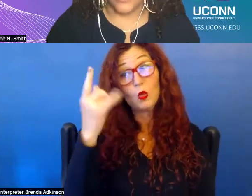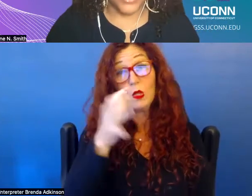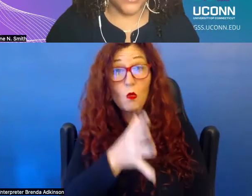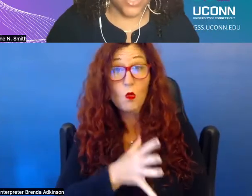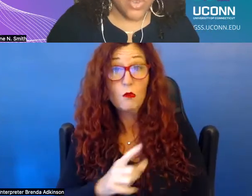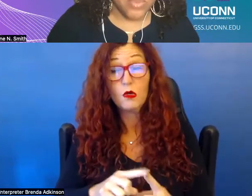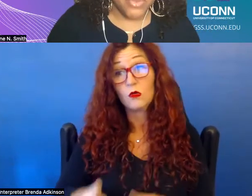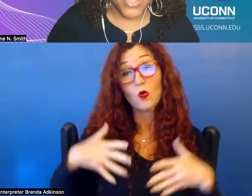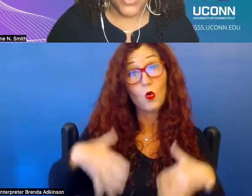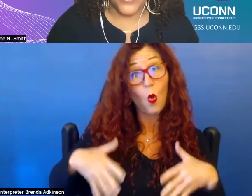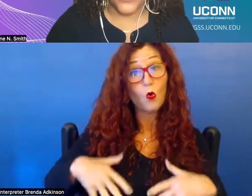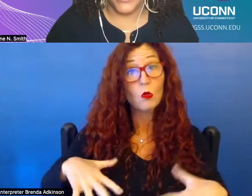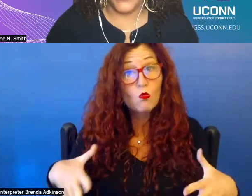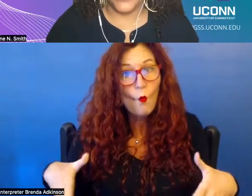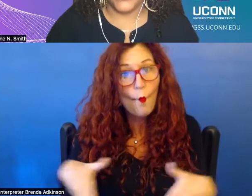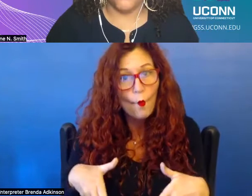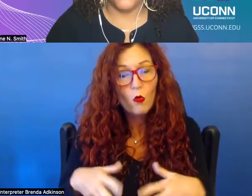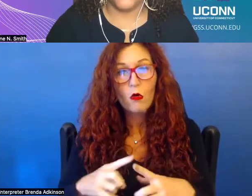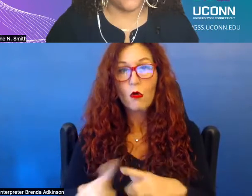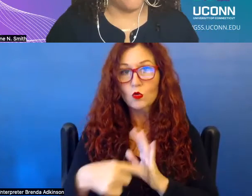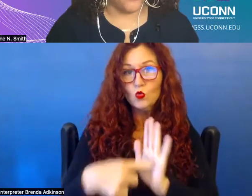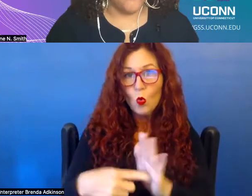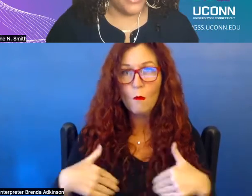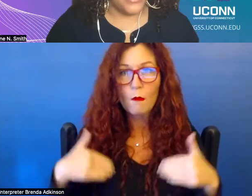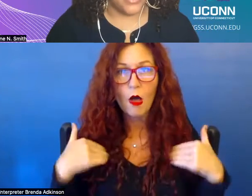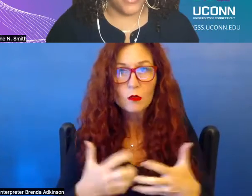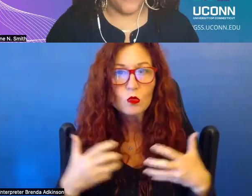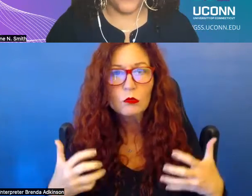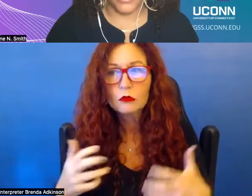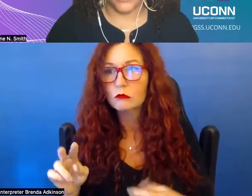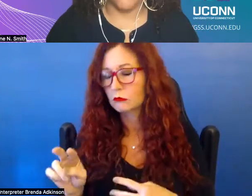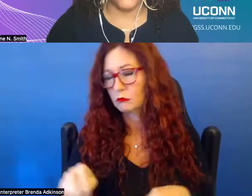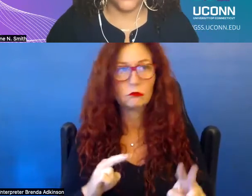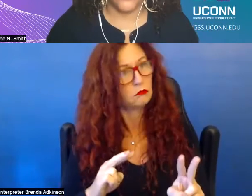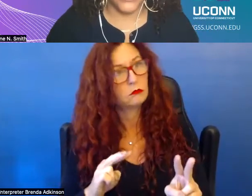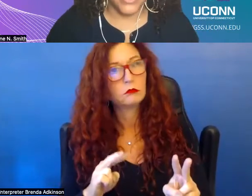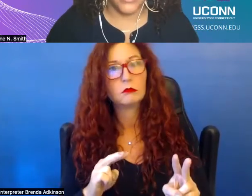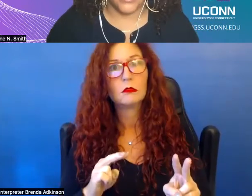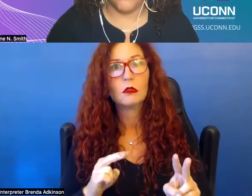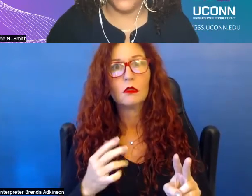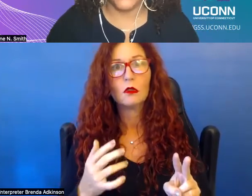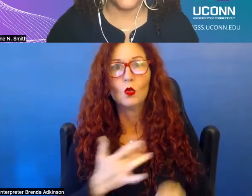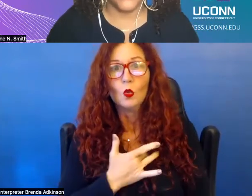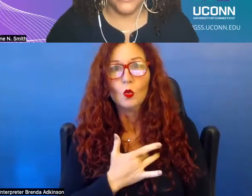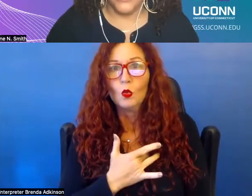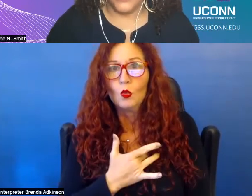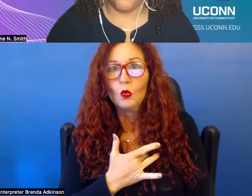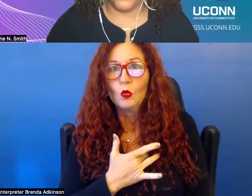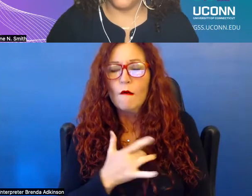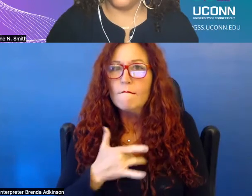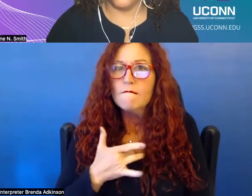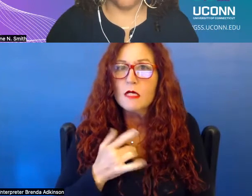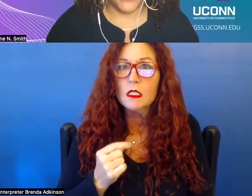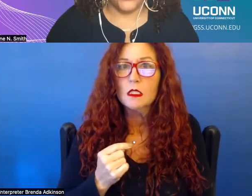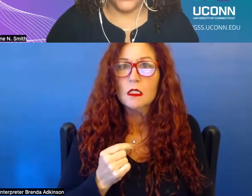this is what she was doing before school. And it was that moment, like viscerally, physically, I